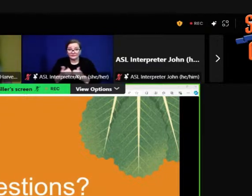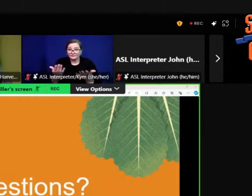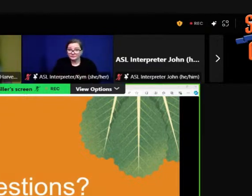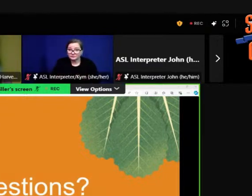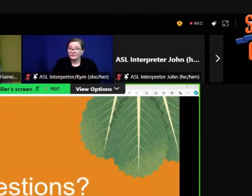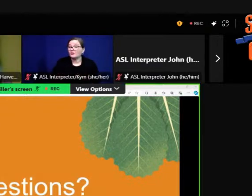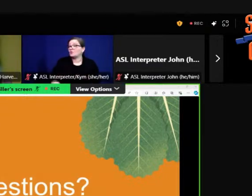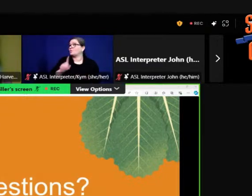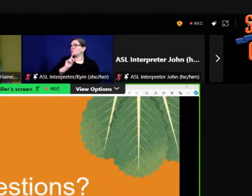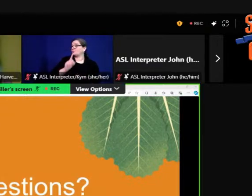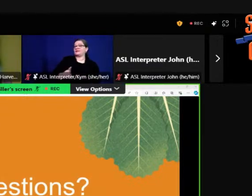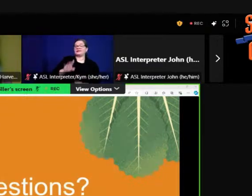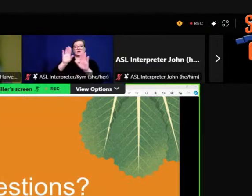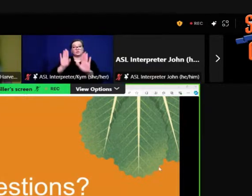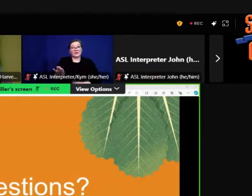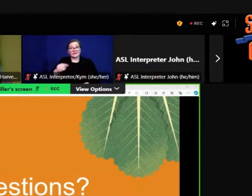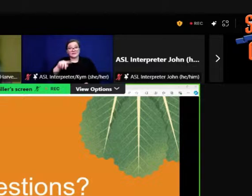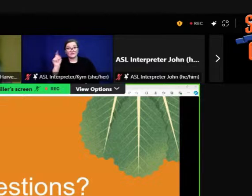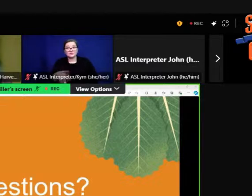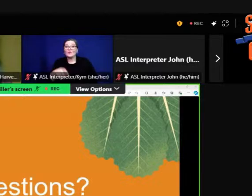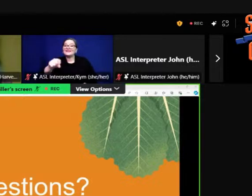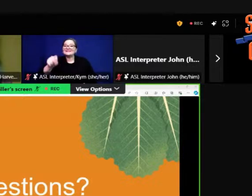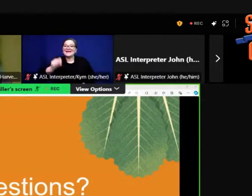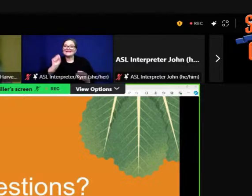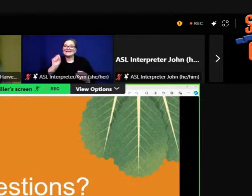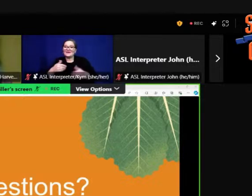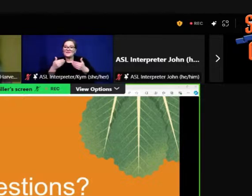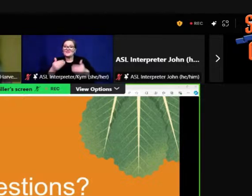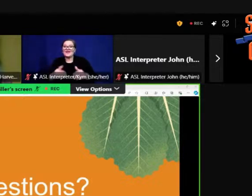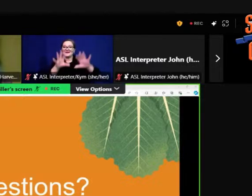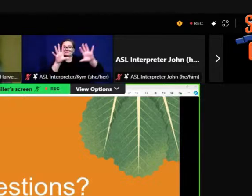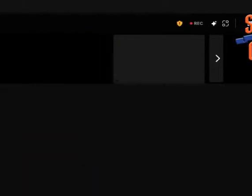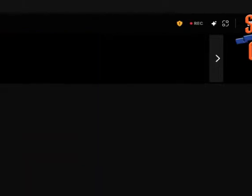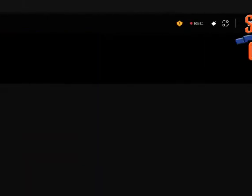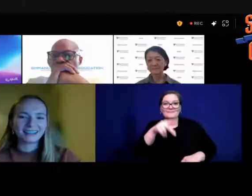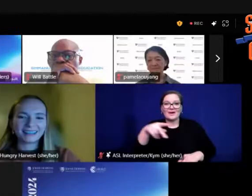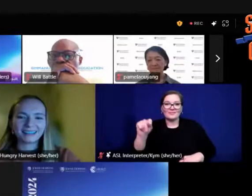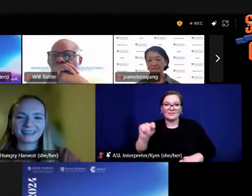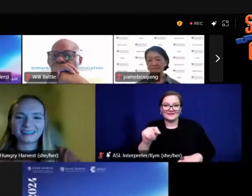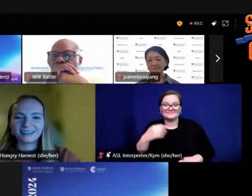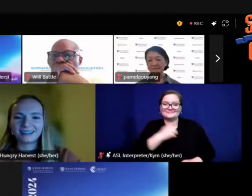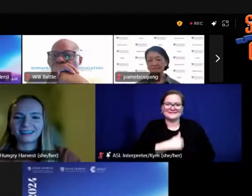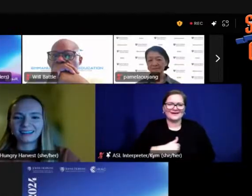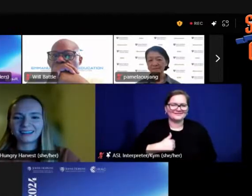That is a great question. Oh, yes, I can take the PowerPoint down. I'm sorry.